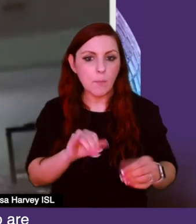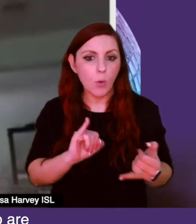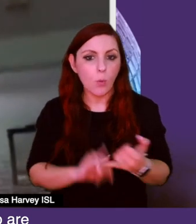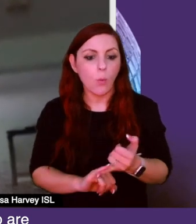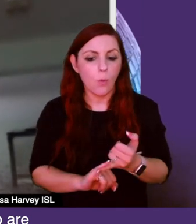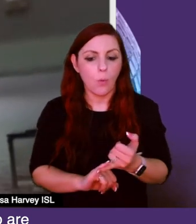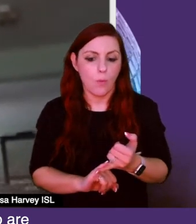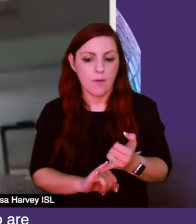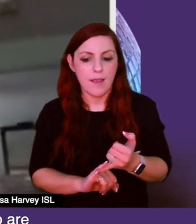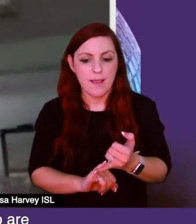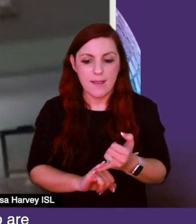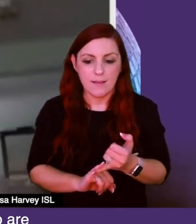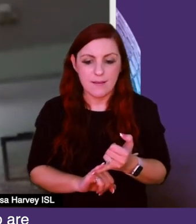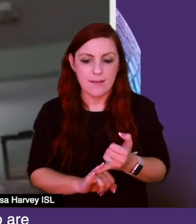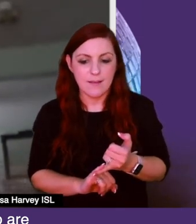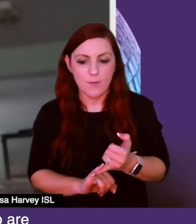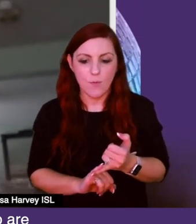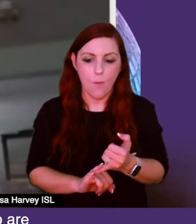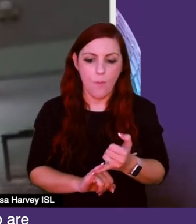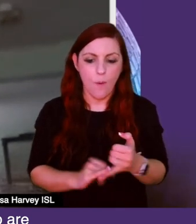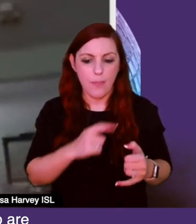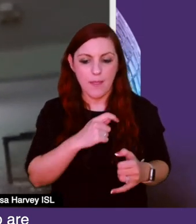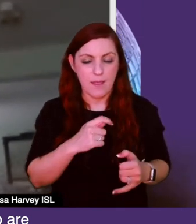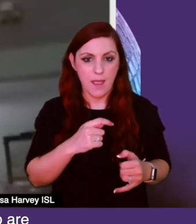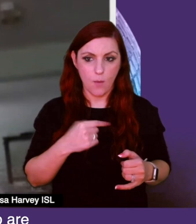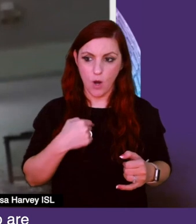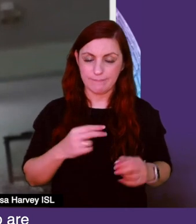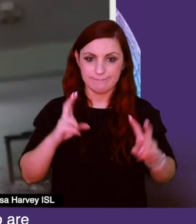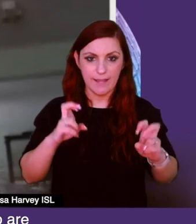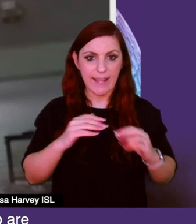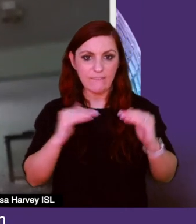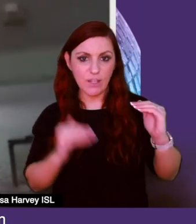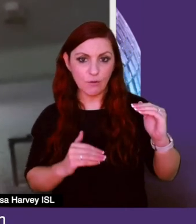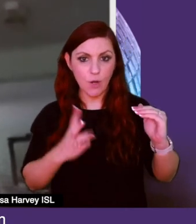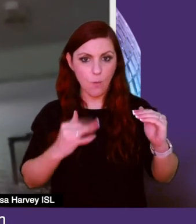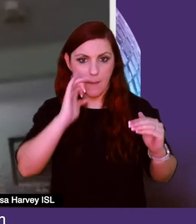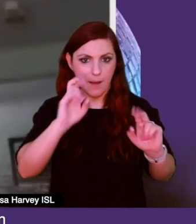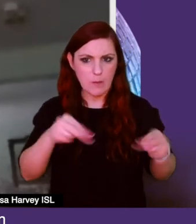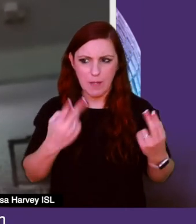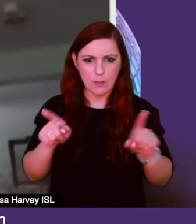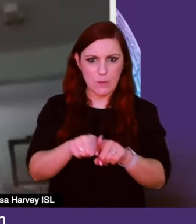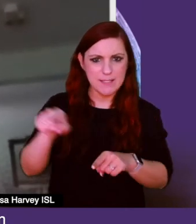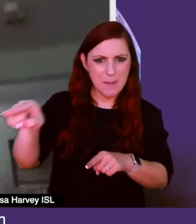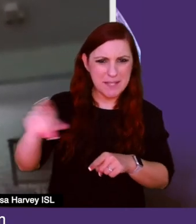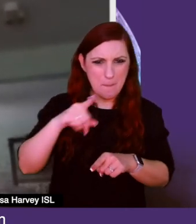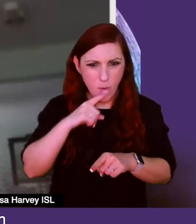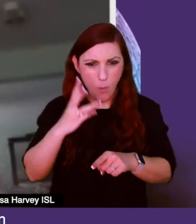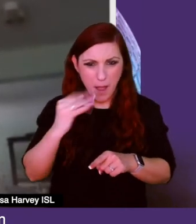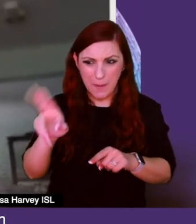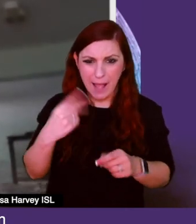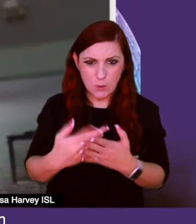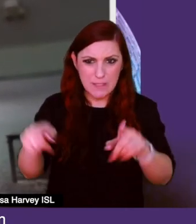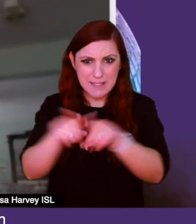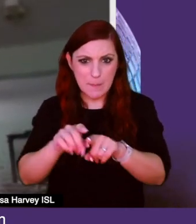to be inferior is when we can't do what other people do because of the barriers